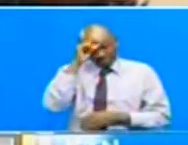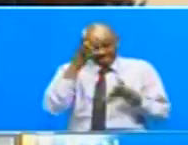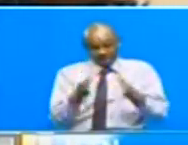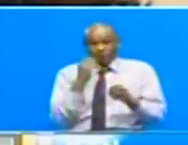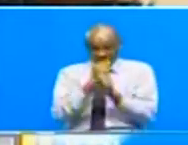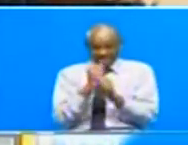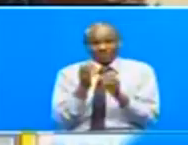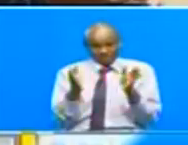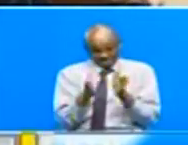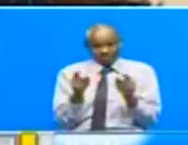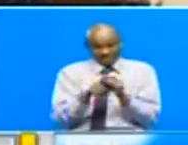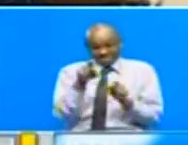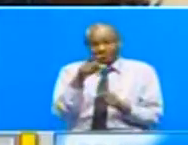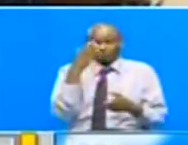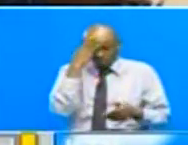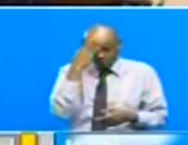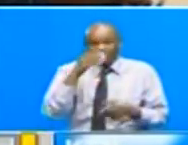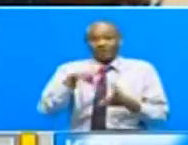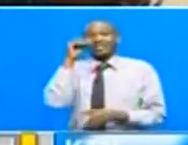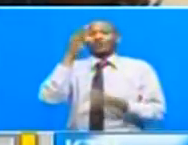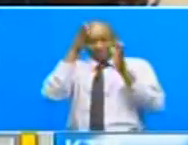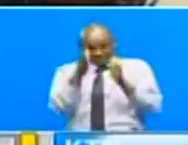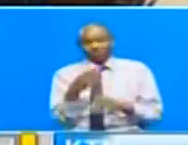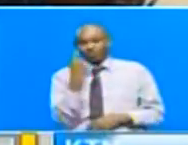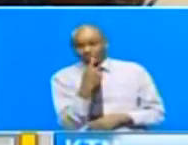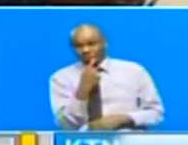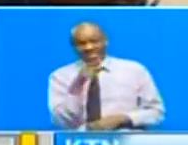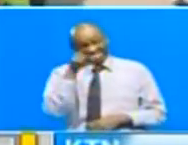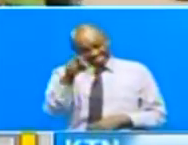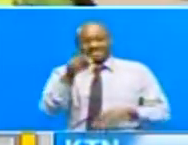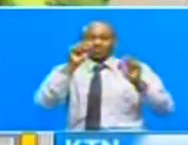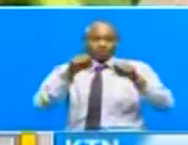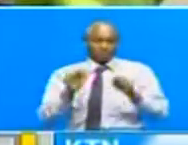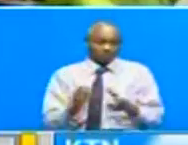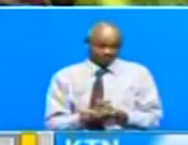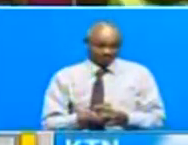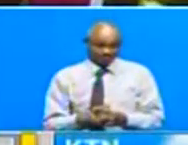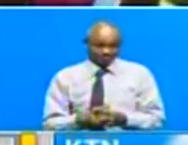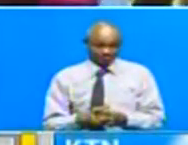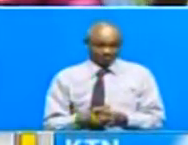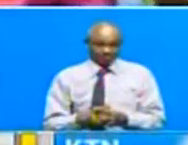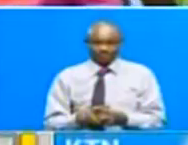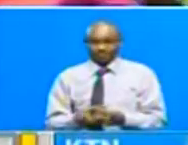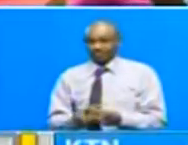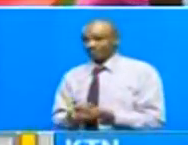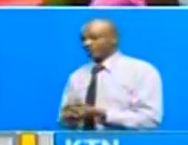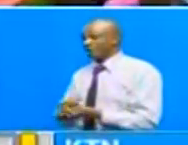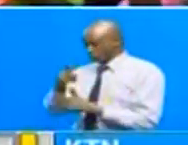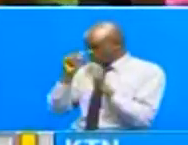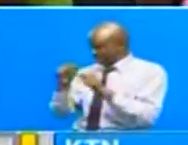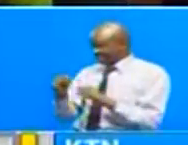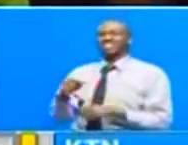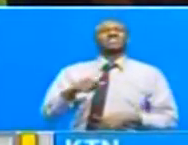is working with the cybercrime unit to find the perpetrators. So it is very, very possible. Okay. Right. And do you agree as